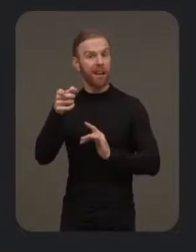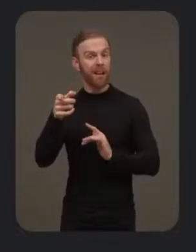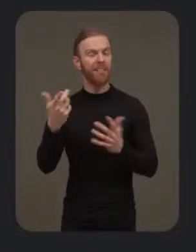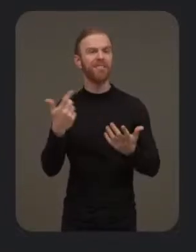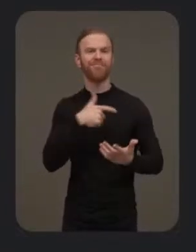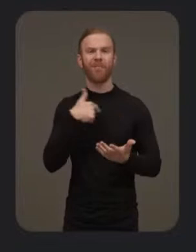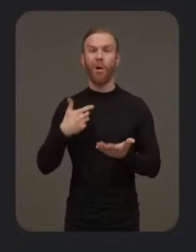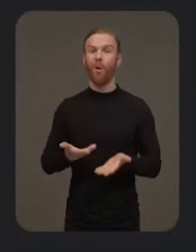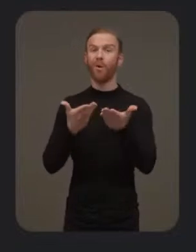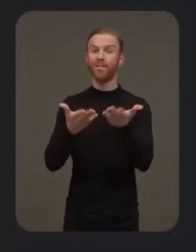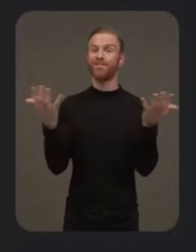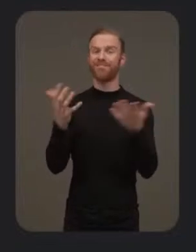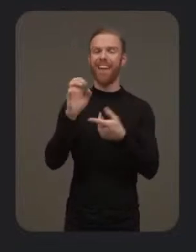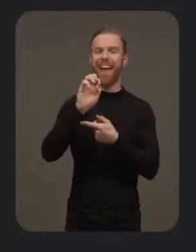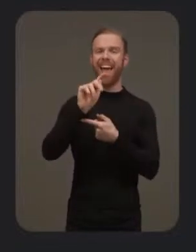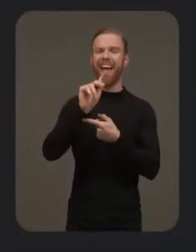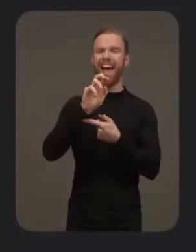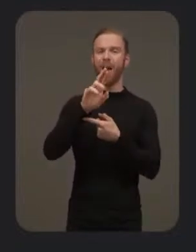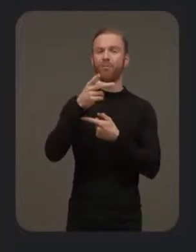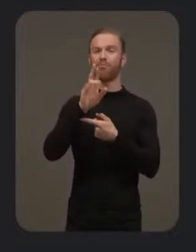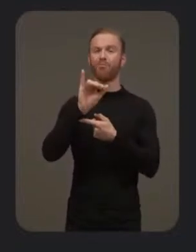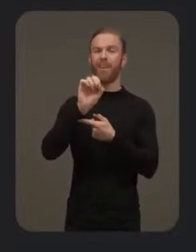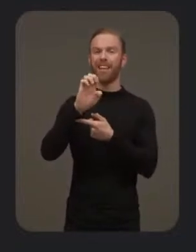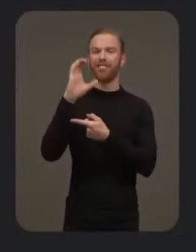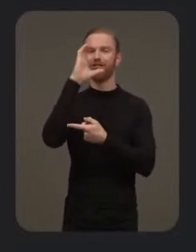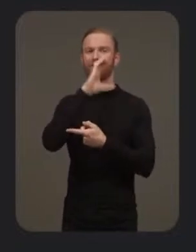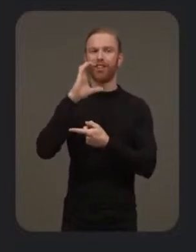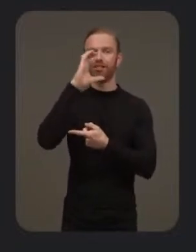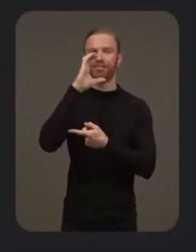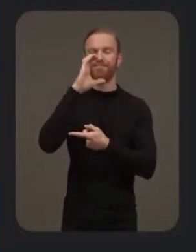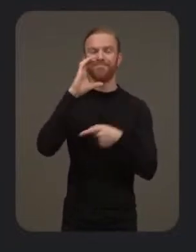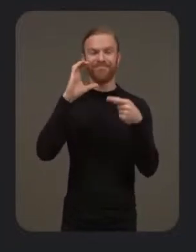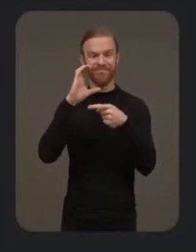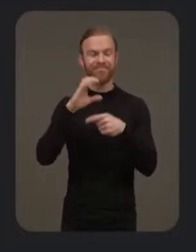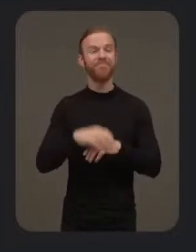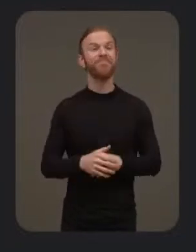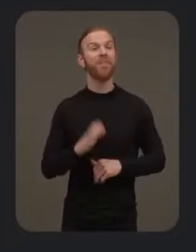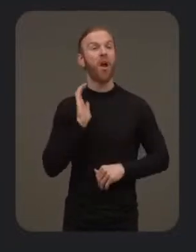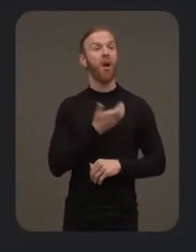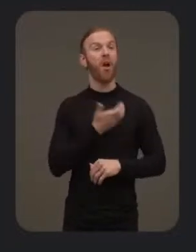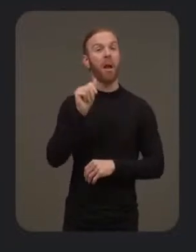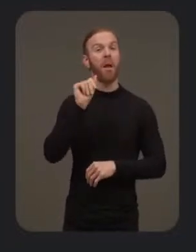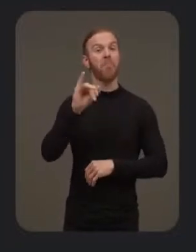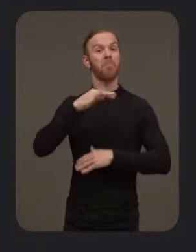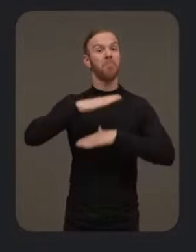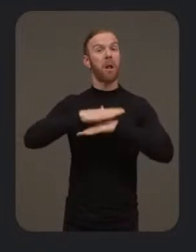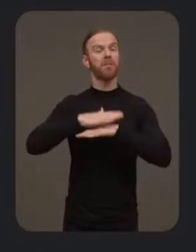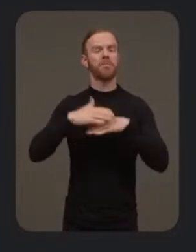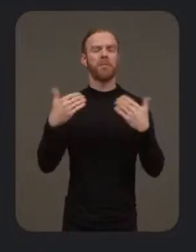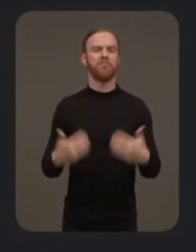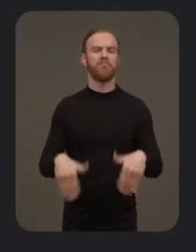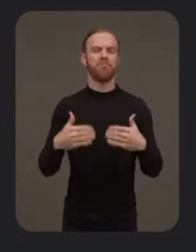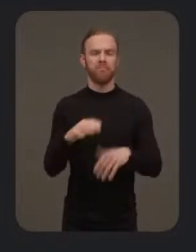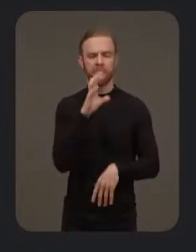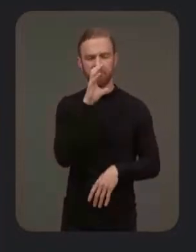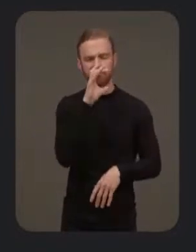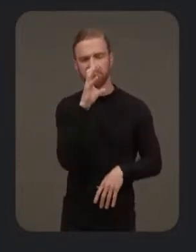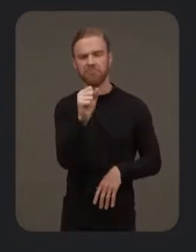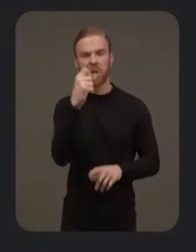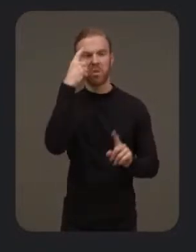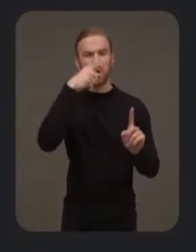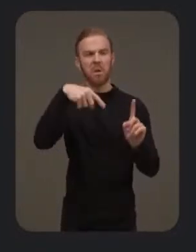offer enterprise search. Our AI platform is so compelling for